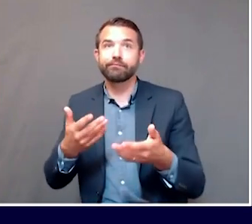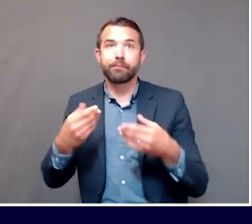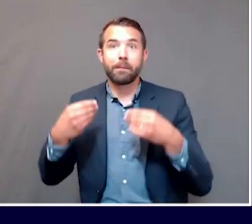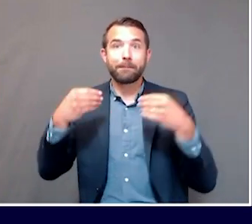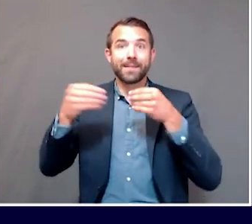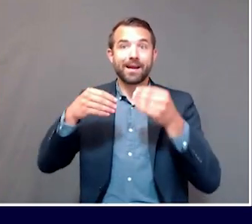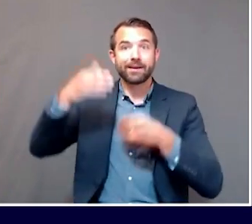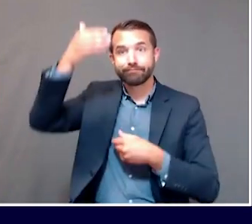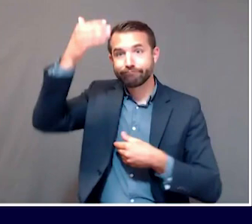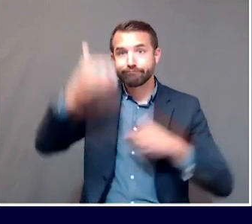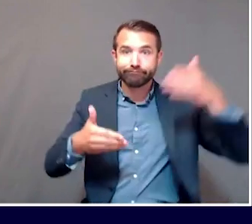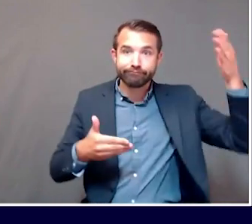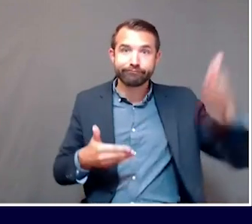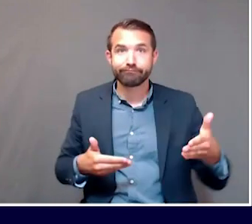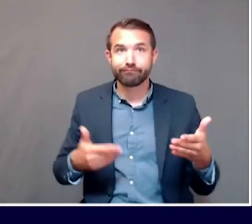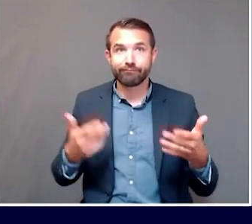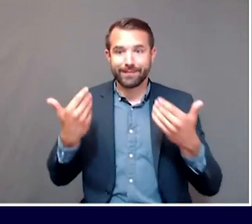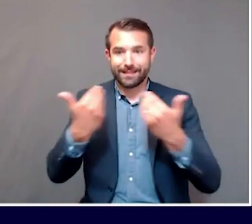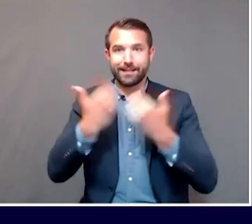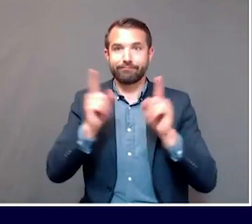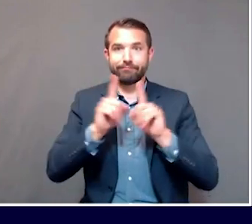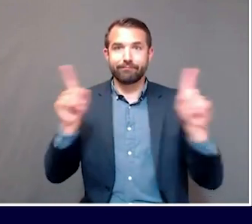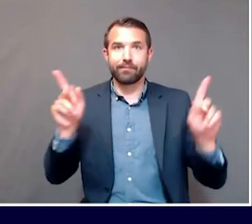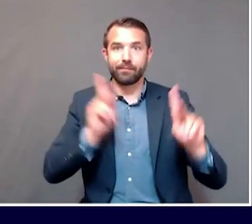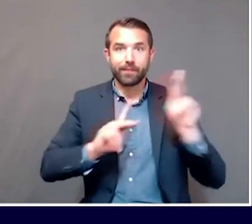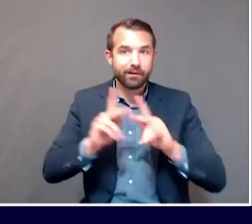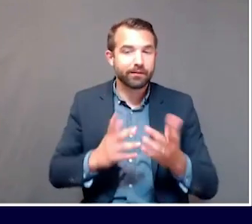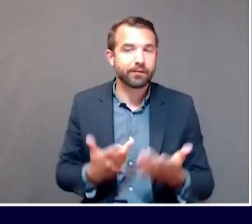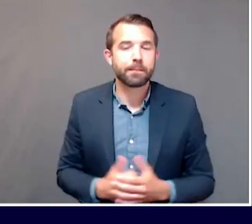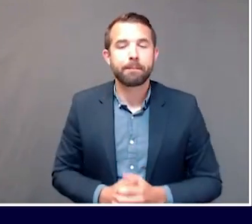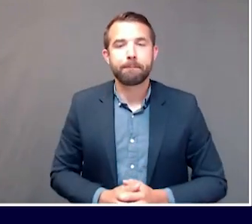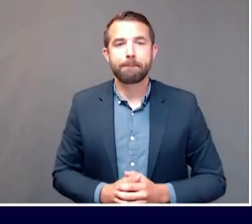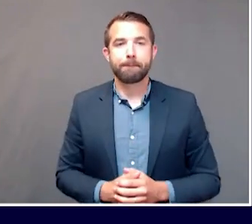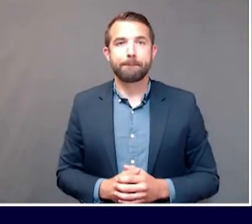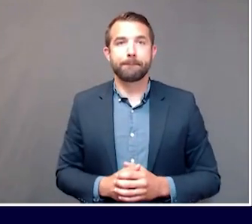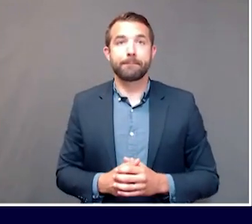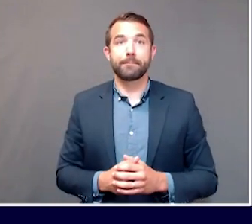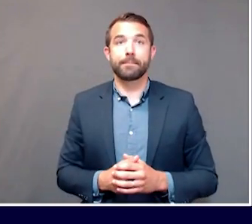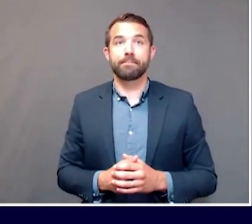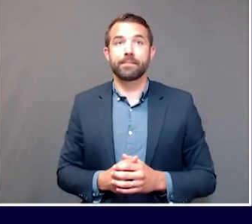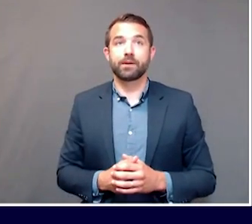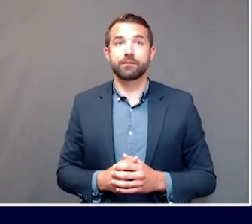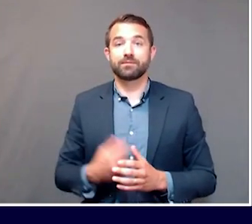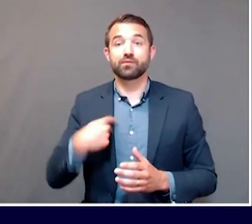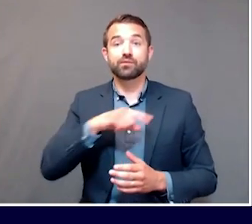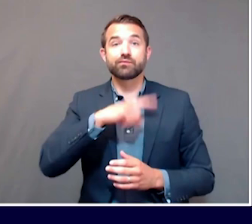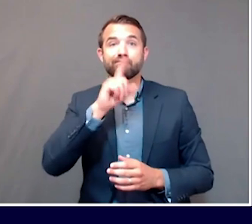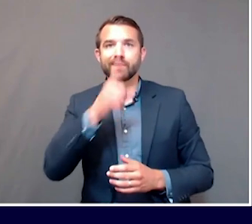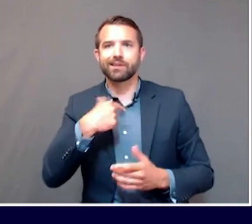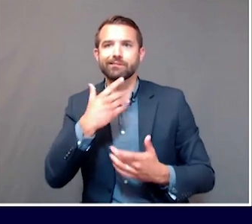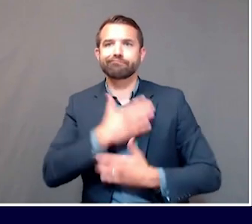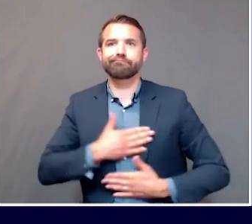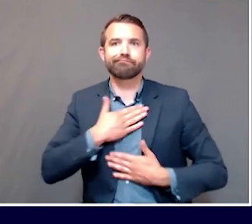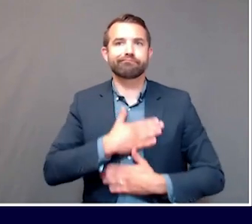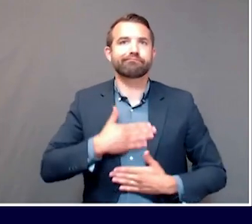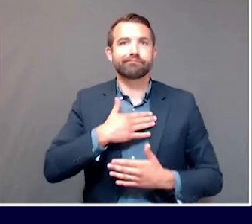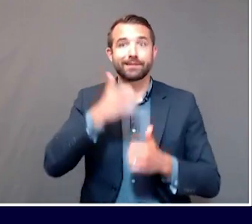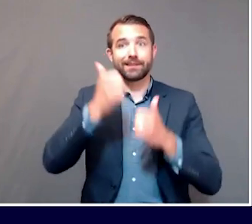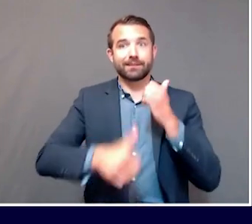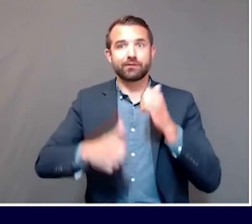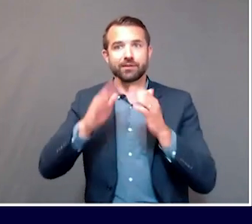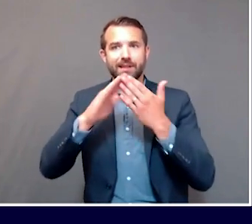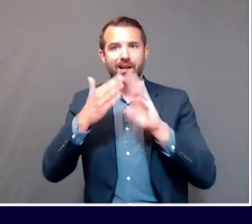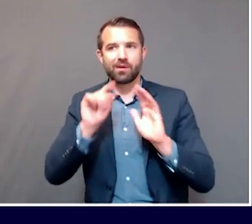public health spirit and imagination that our communities are bringing to this this activity, and we hope that